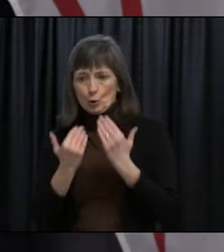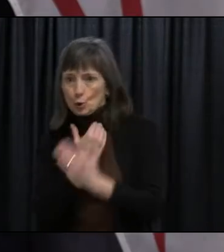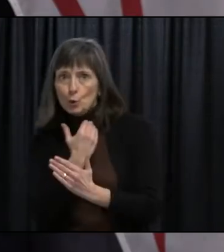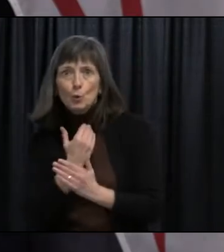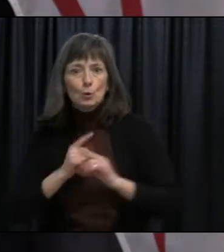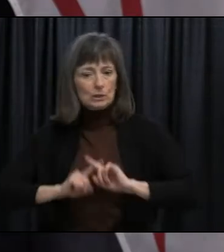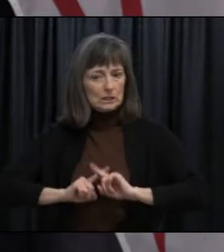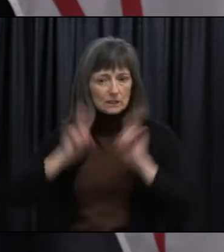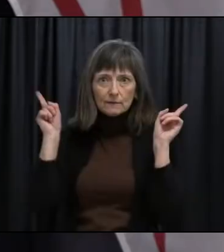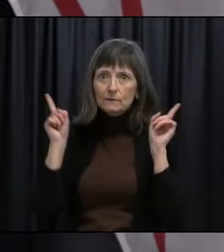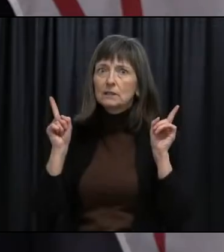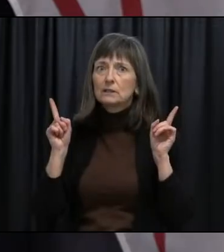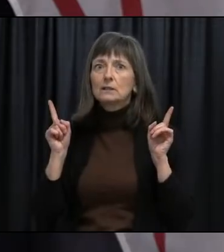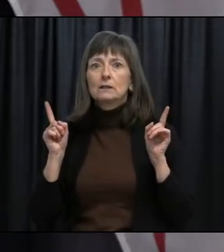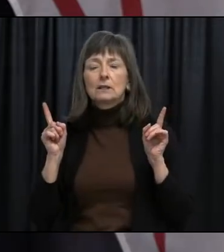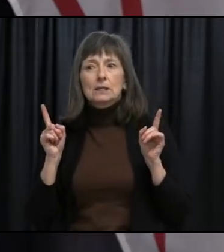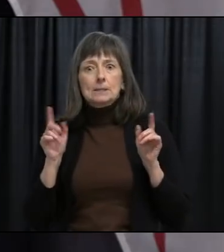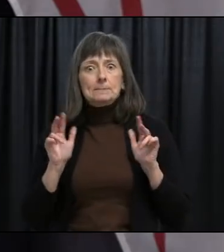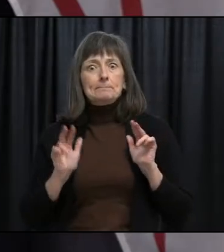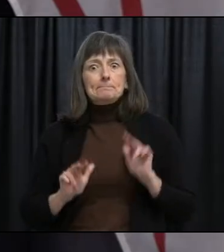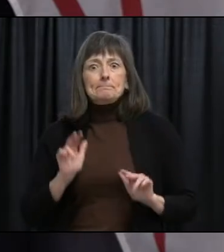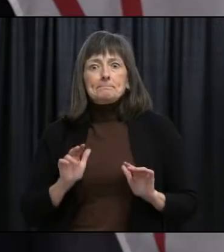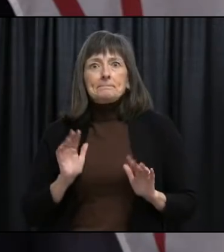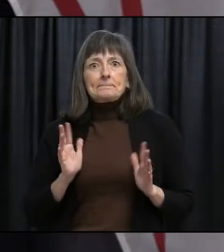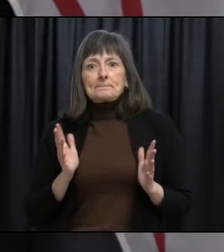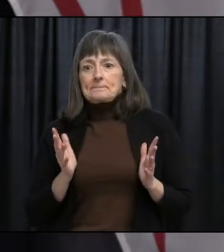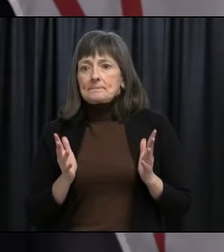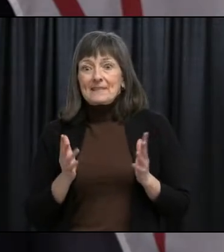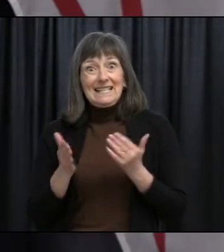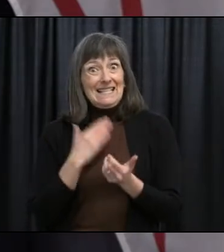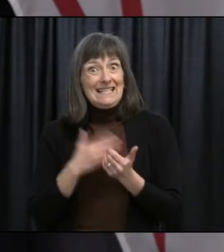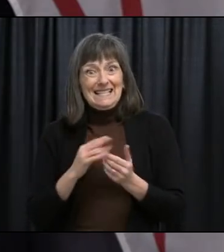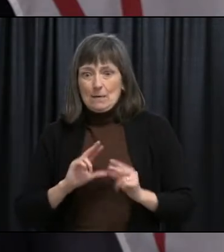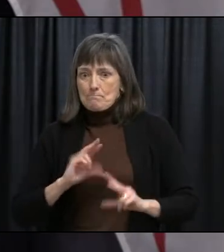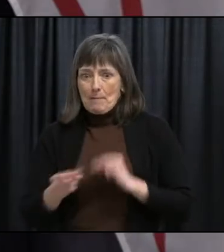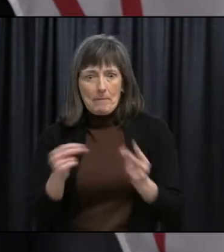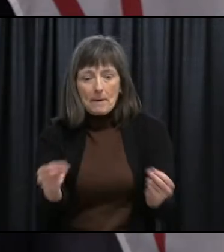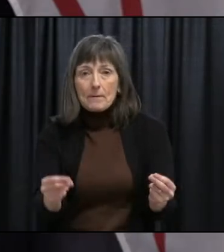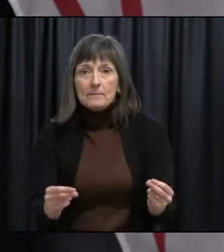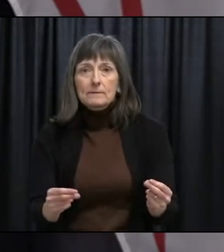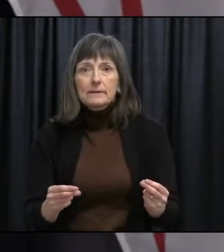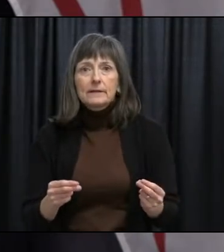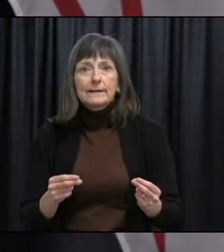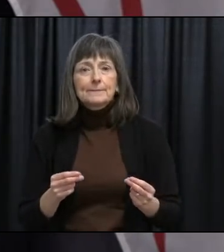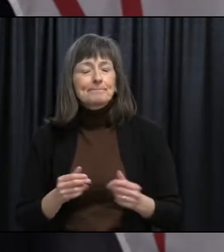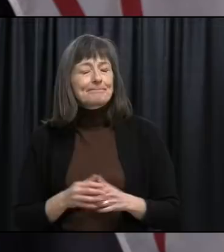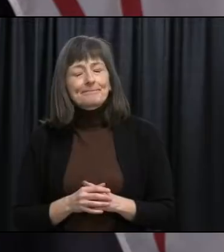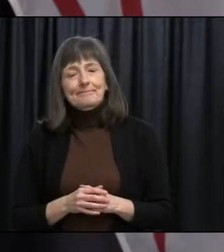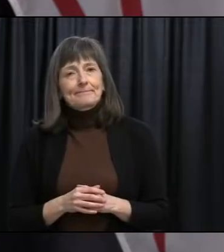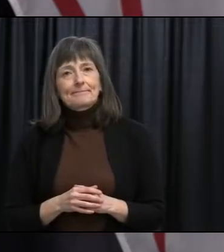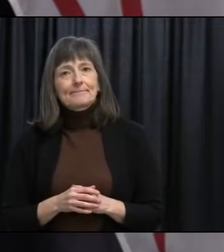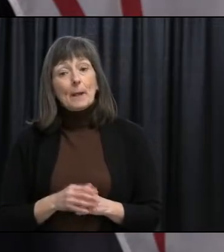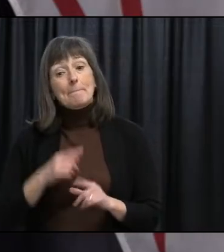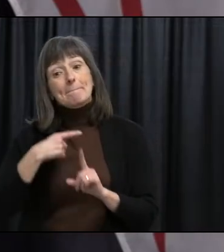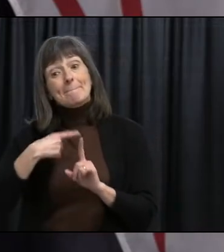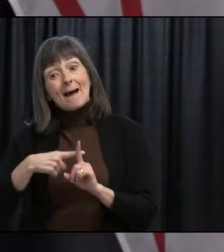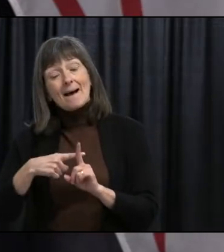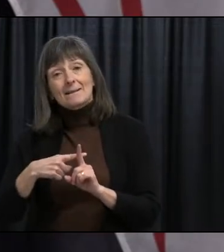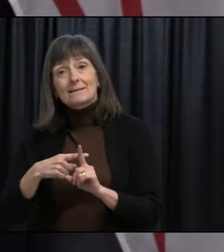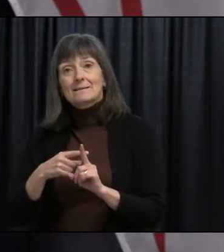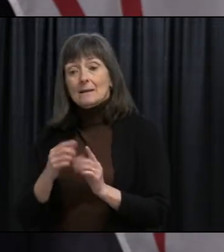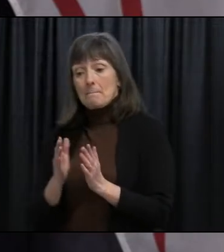and different, something that was much more easily transmissible, and until we also knew that our public